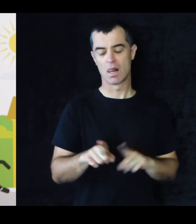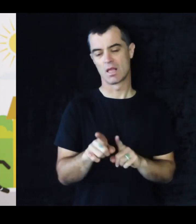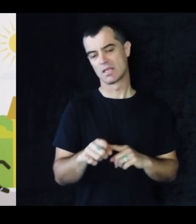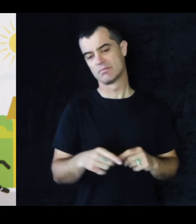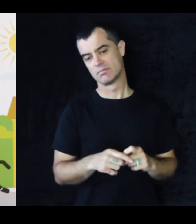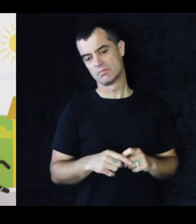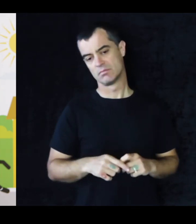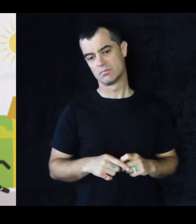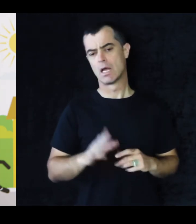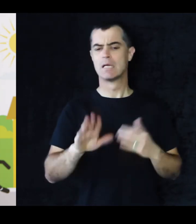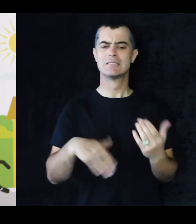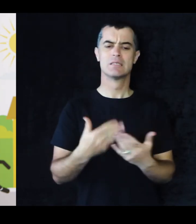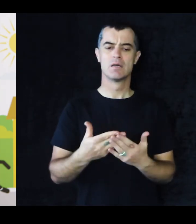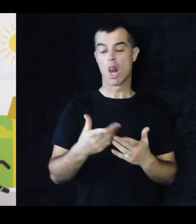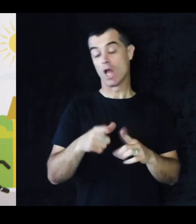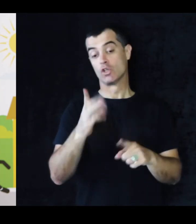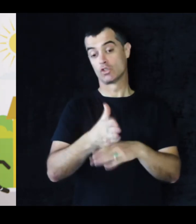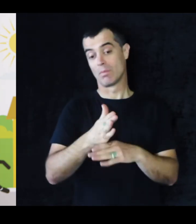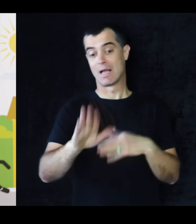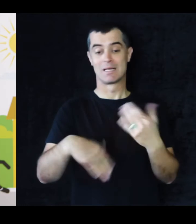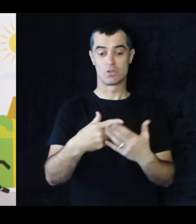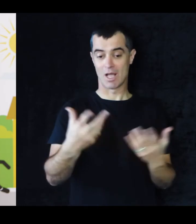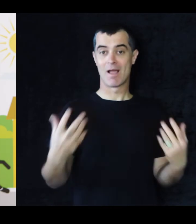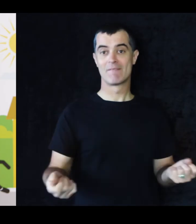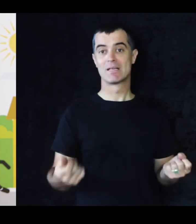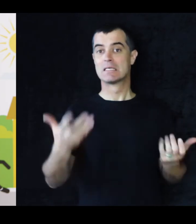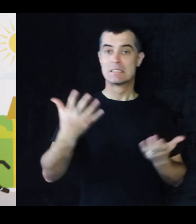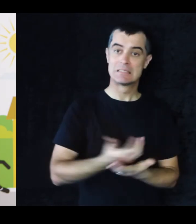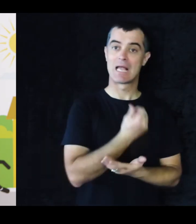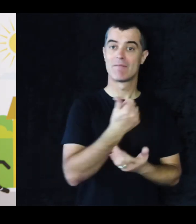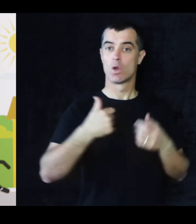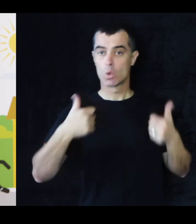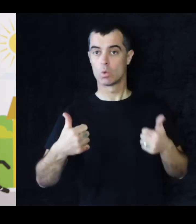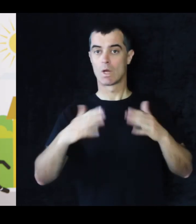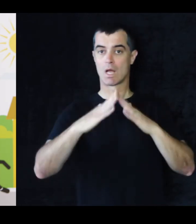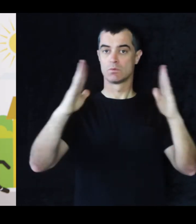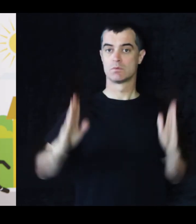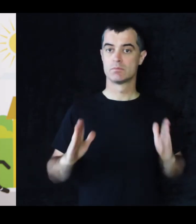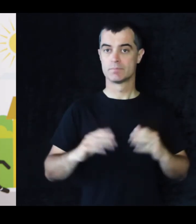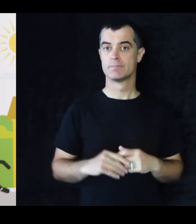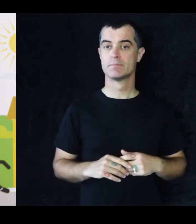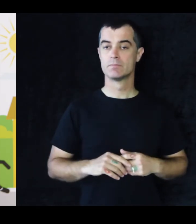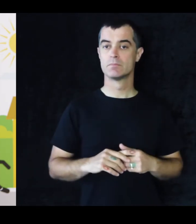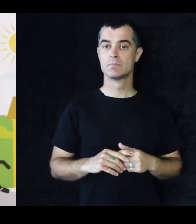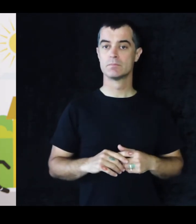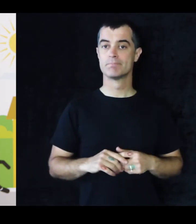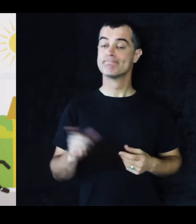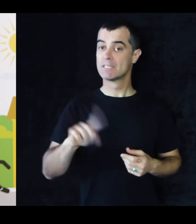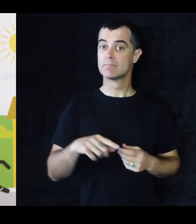things, like a job, until you have safe and decent